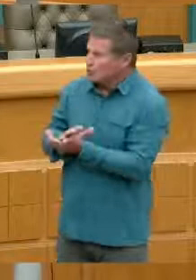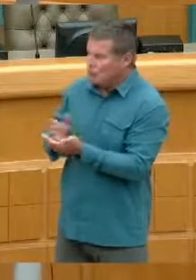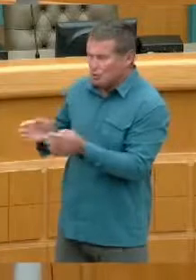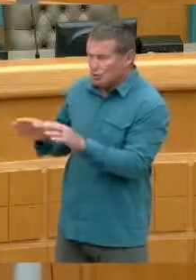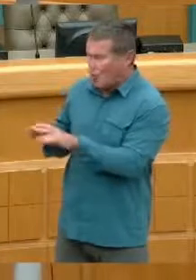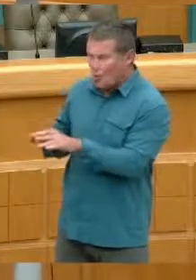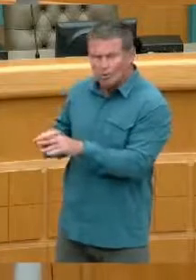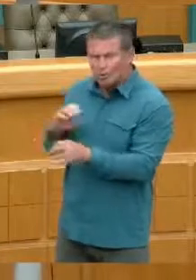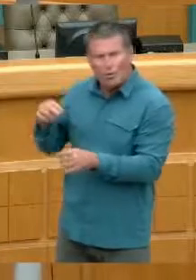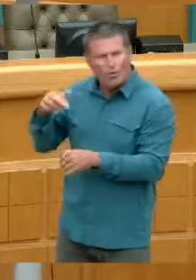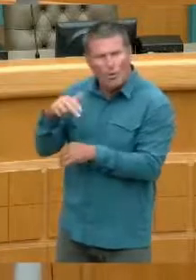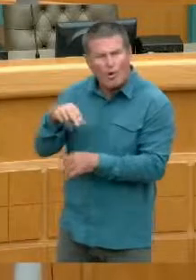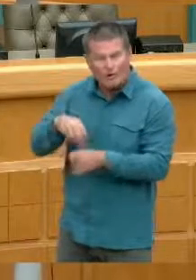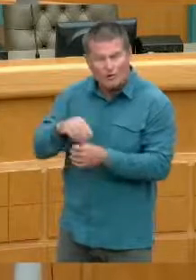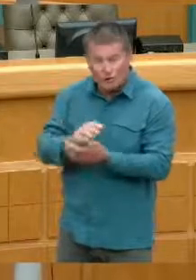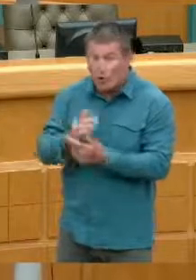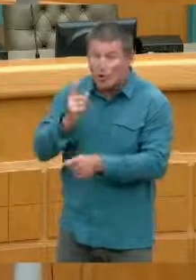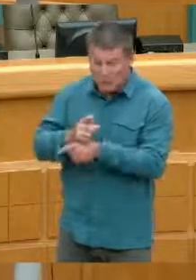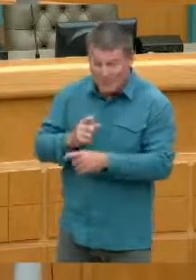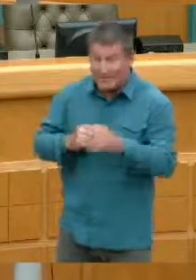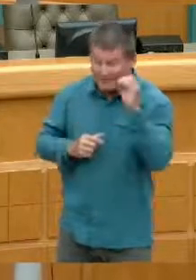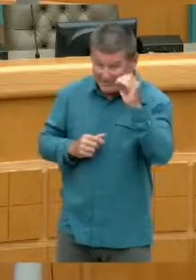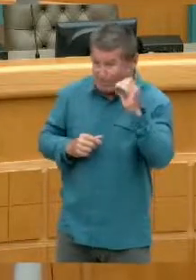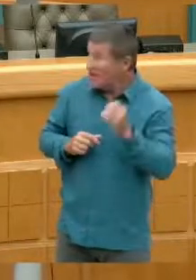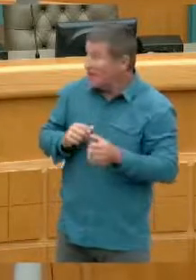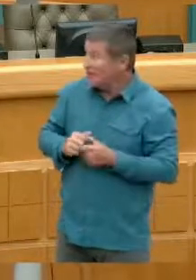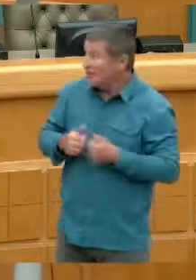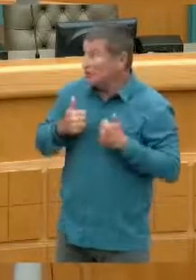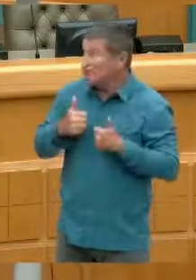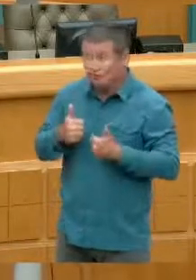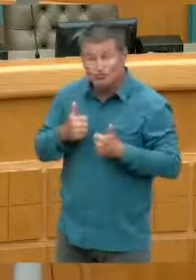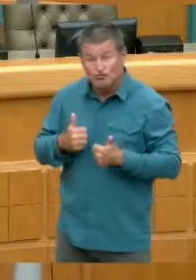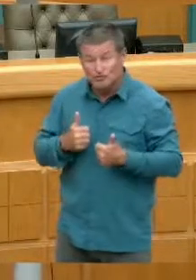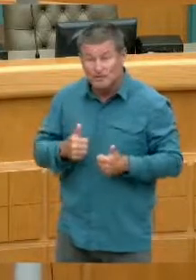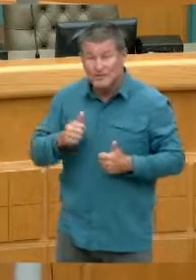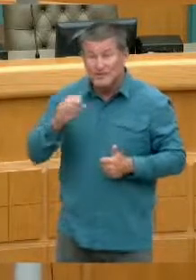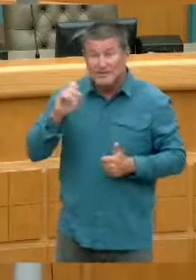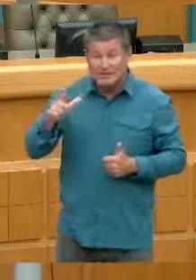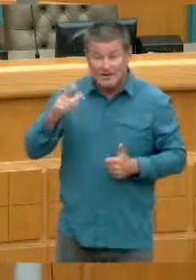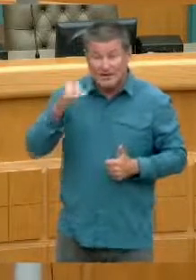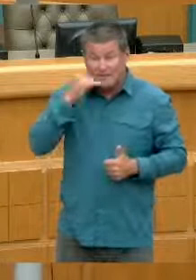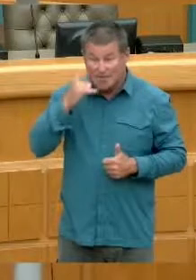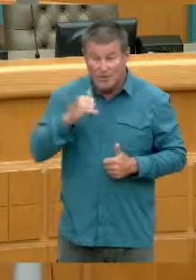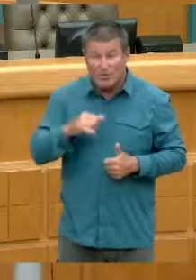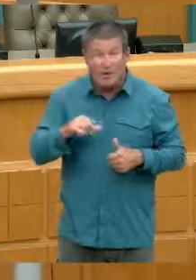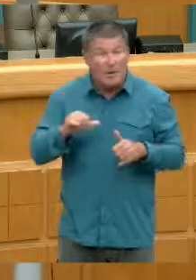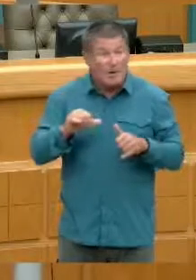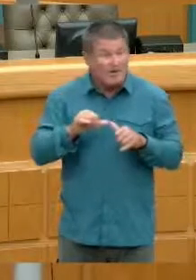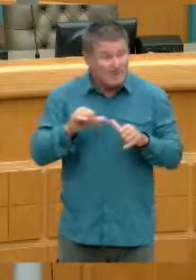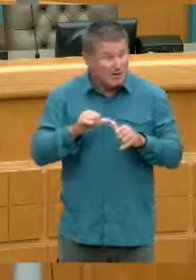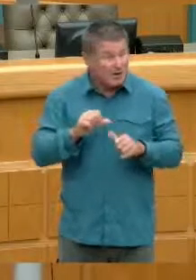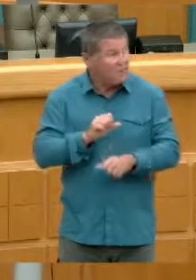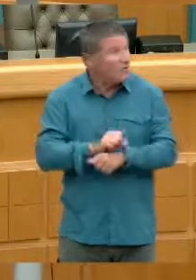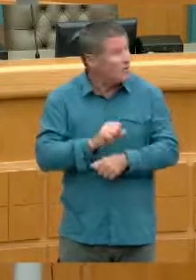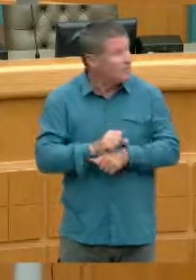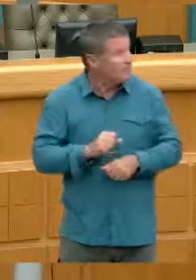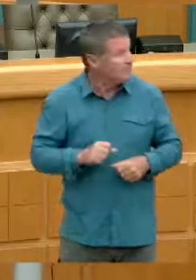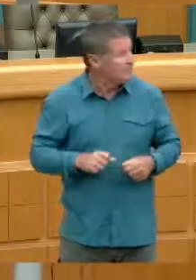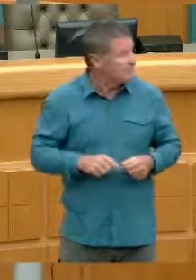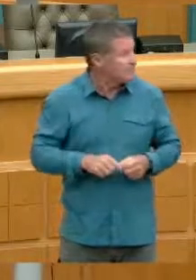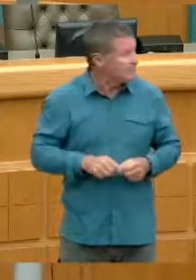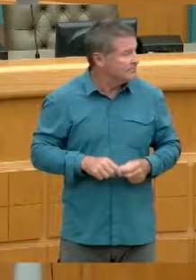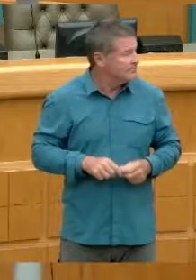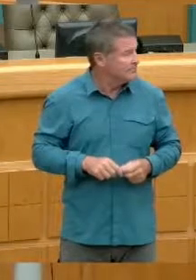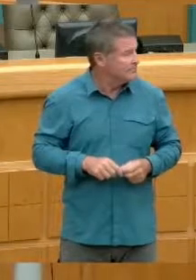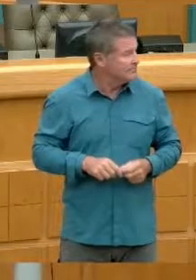foot traffic, and we don't. And that's the exciting part, that the cell phone metric seems to actually work. And